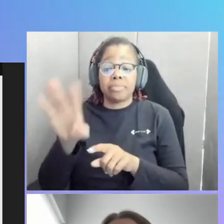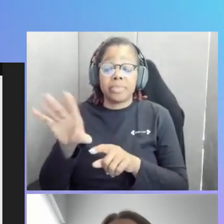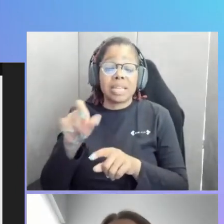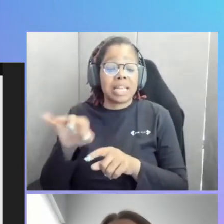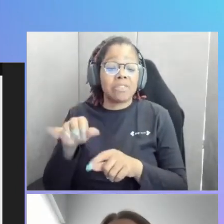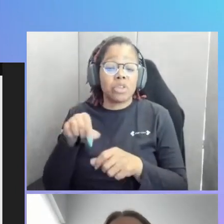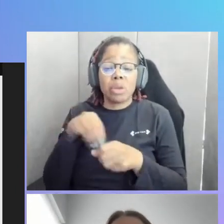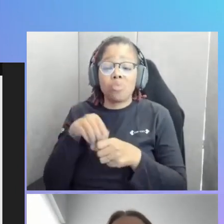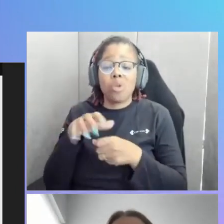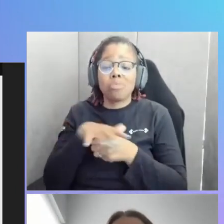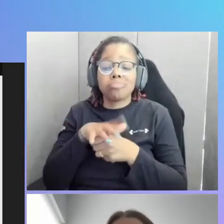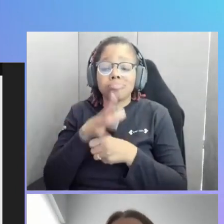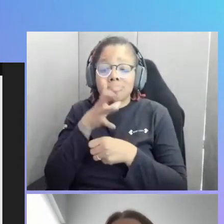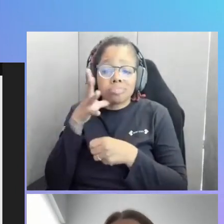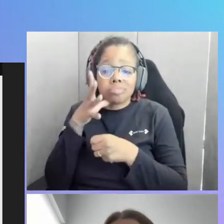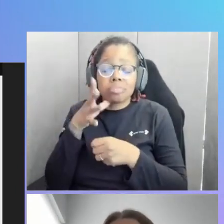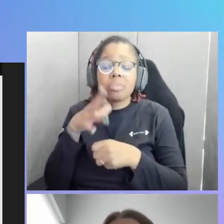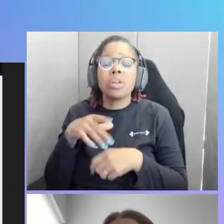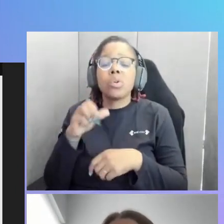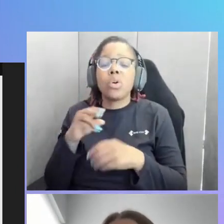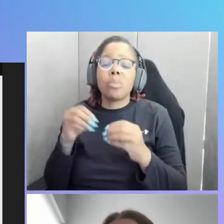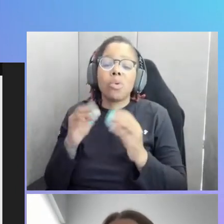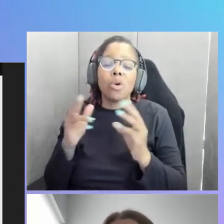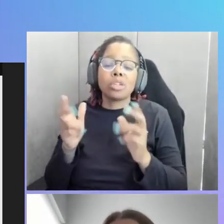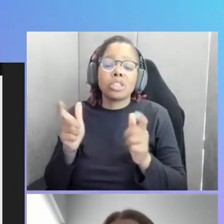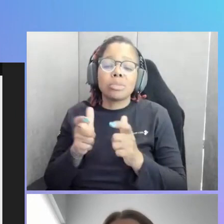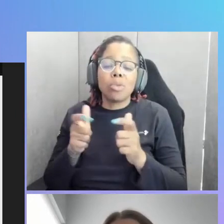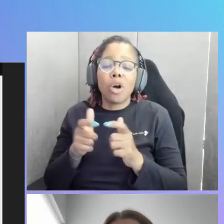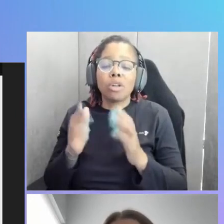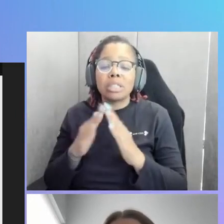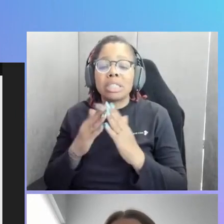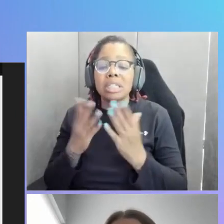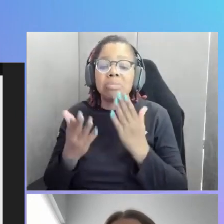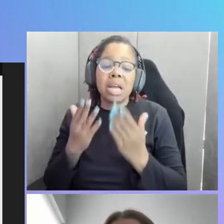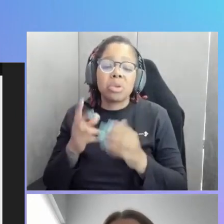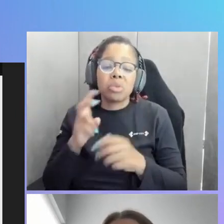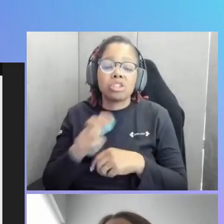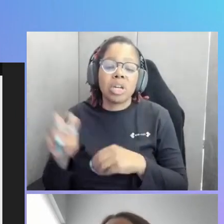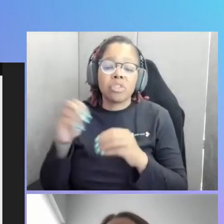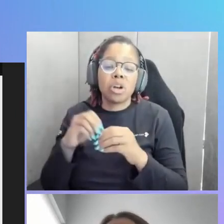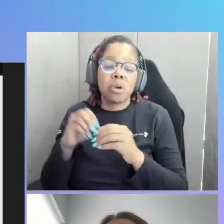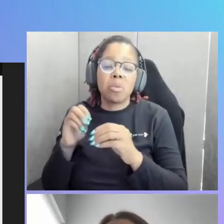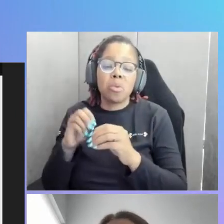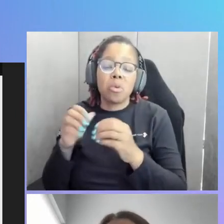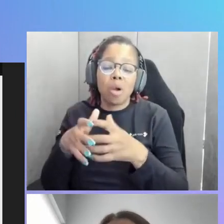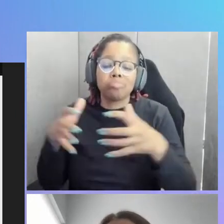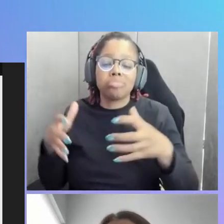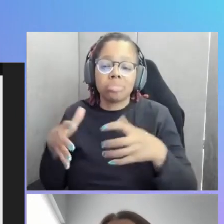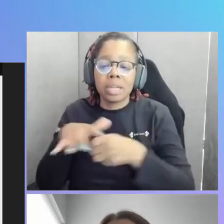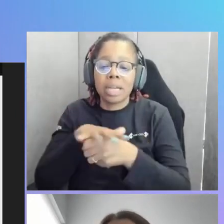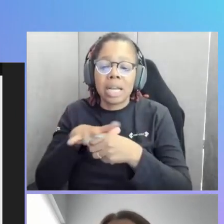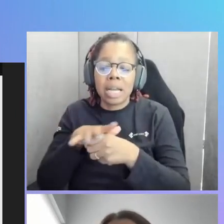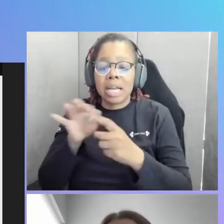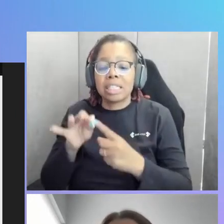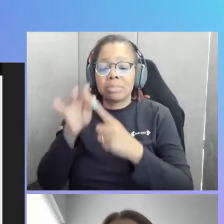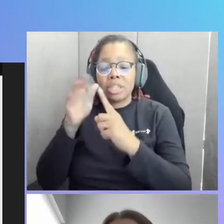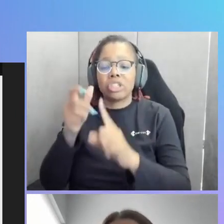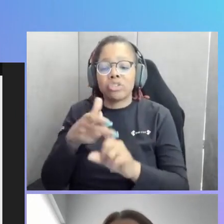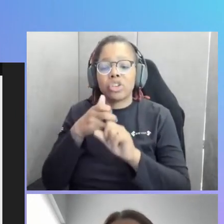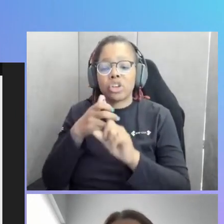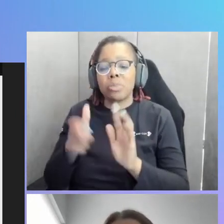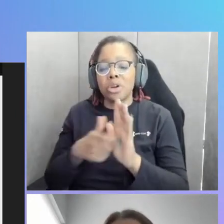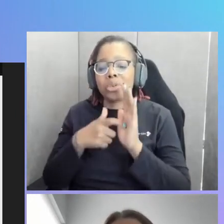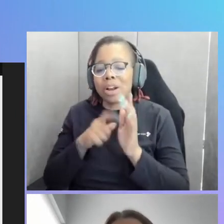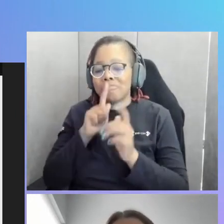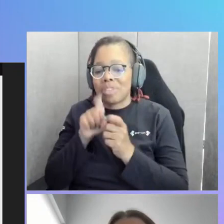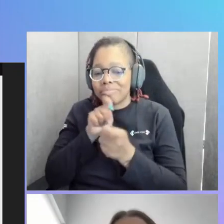rural location or a smaller city, you might want to consider traveling to a more populous area, especially if your recruitment criteria is pretty